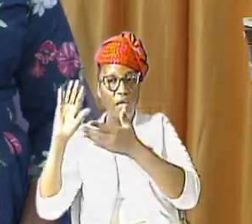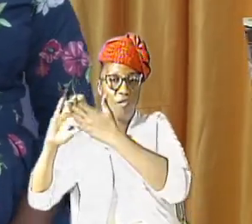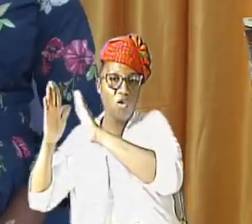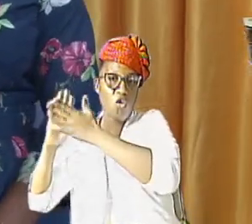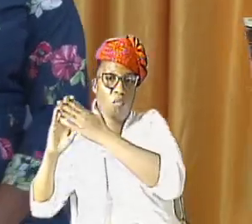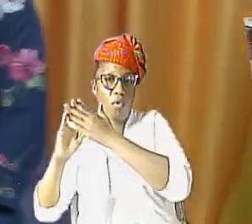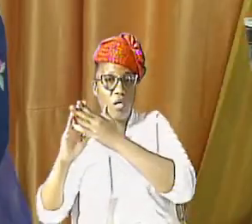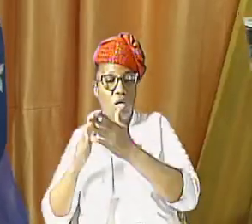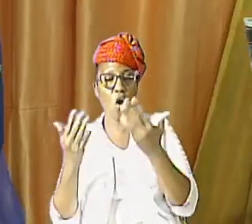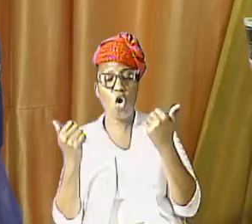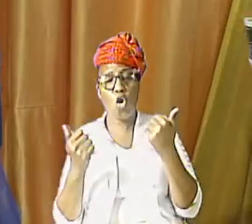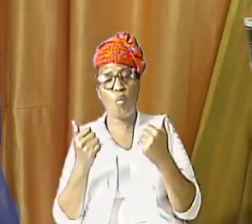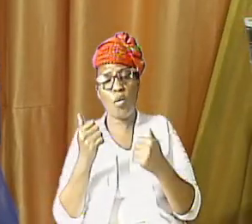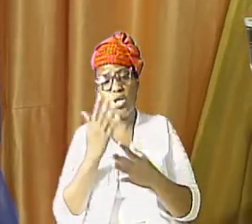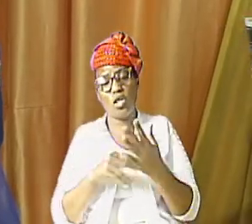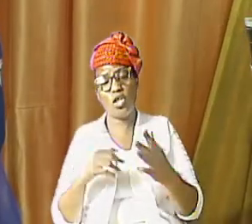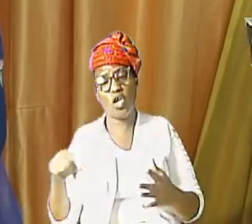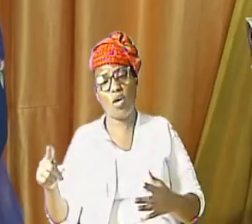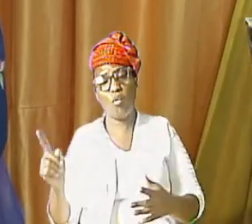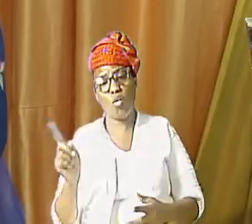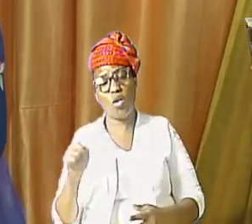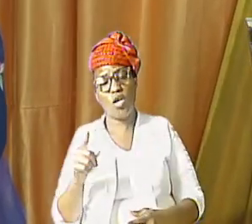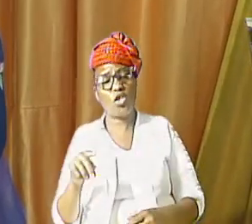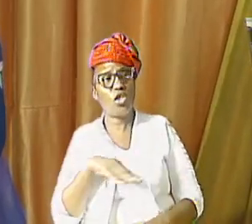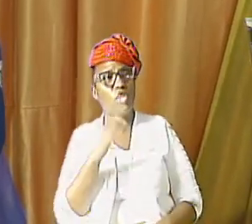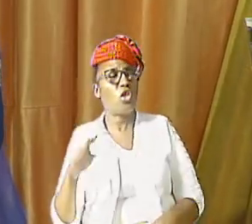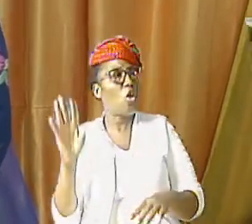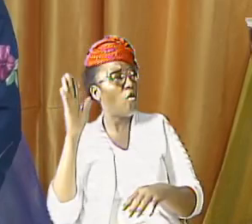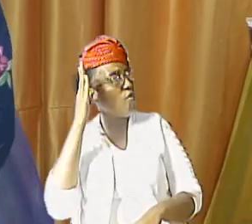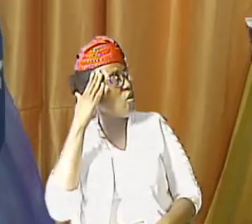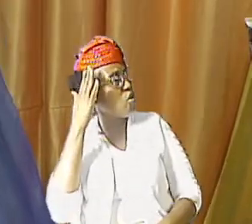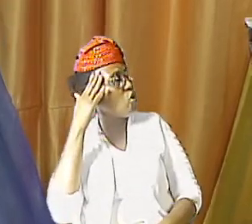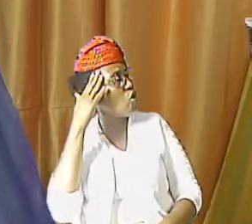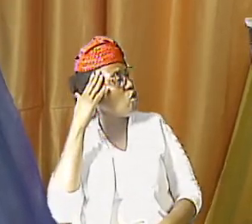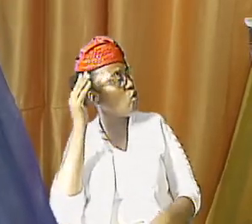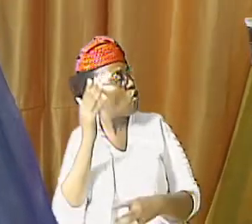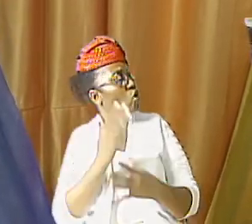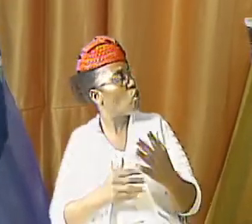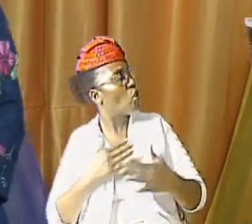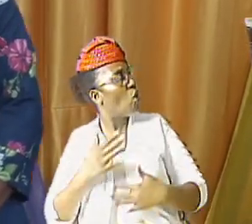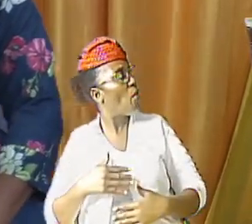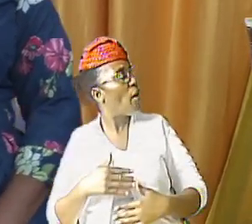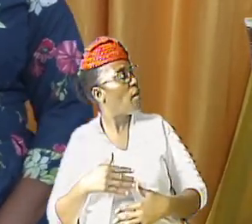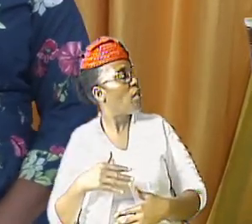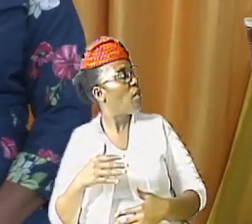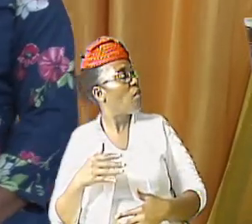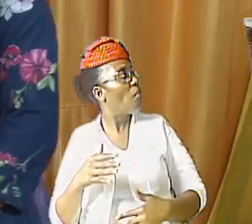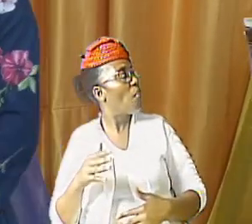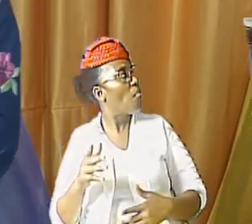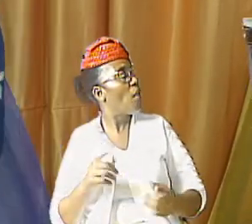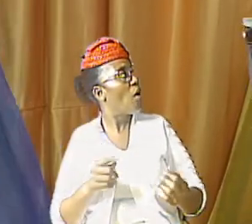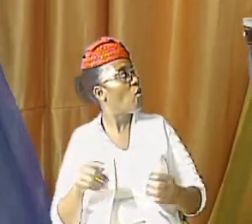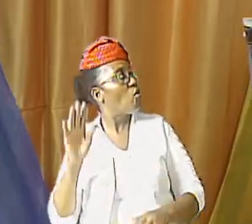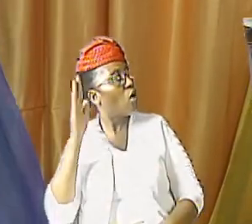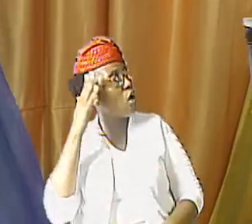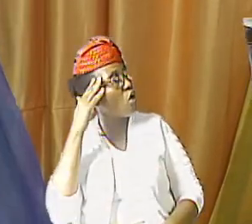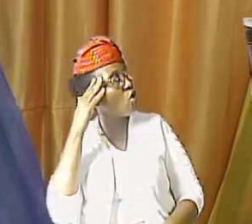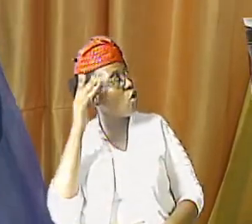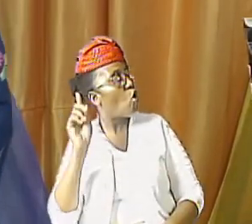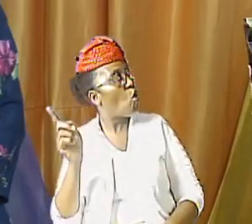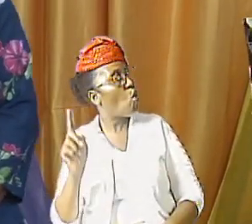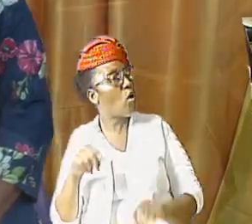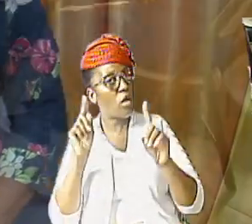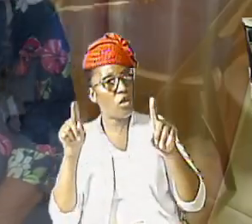know anybody. And it was so bad that I didn't even know where I was going to live. The company had to put me up in a hotel for